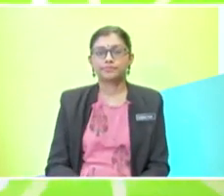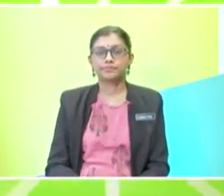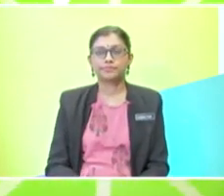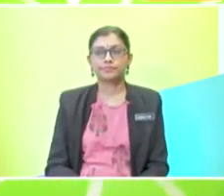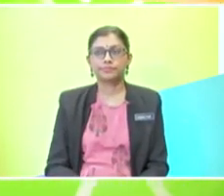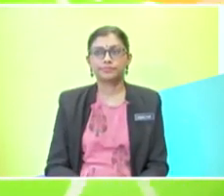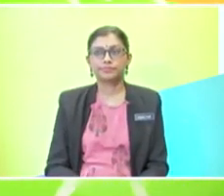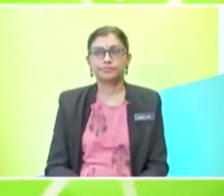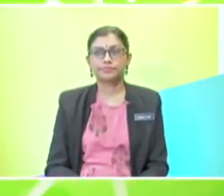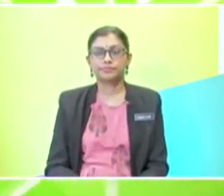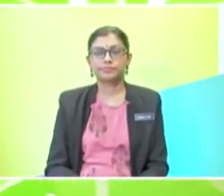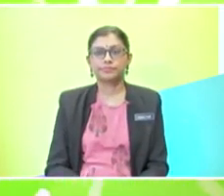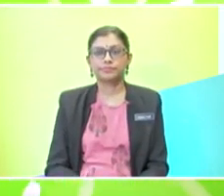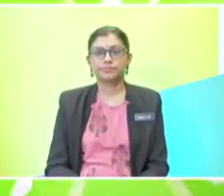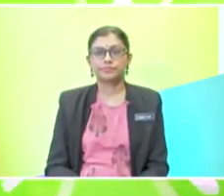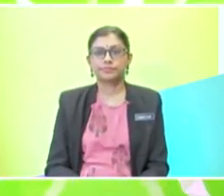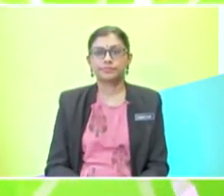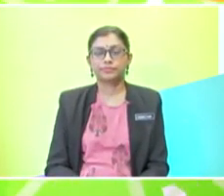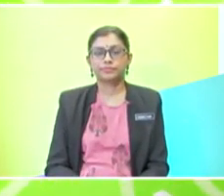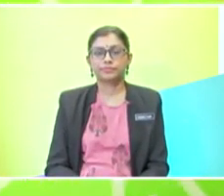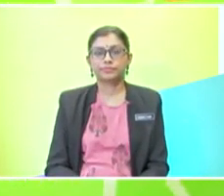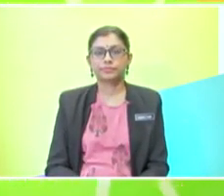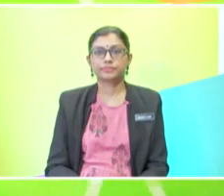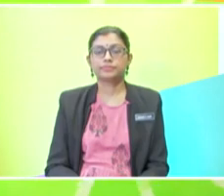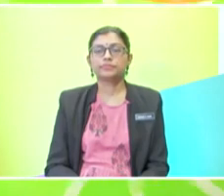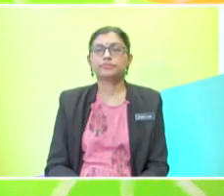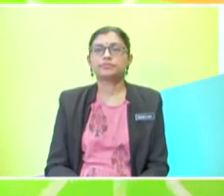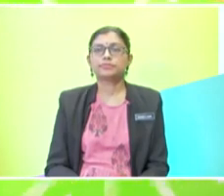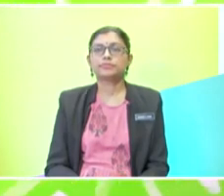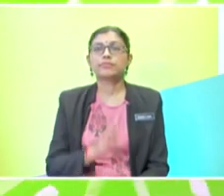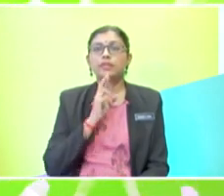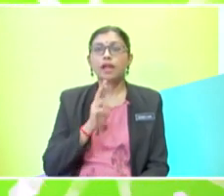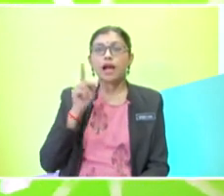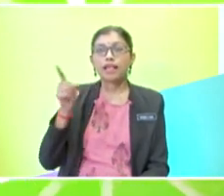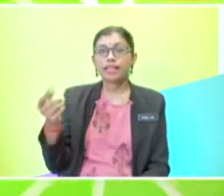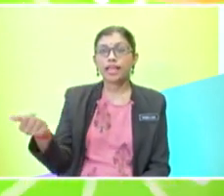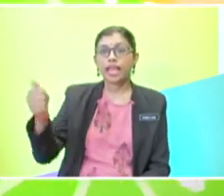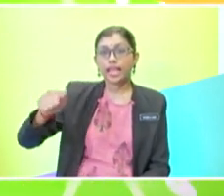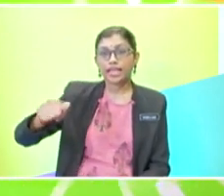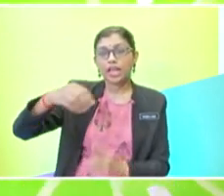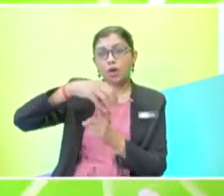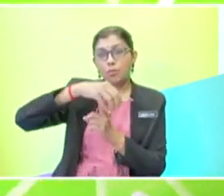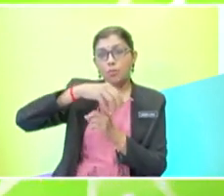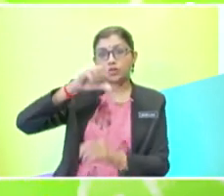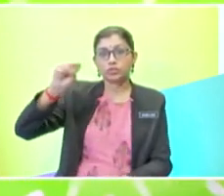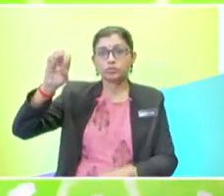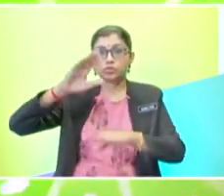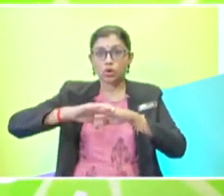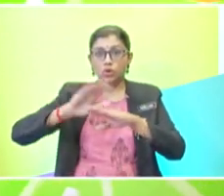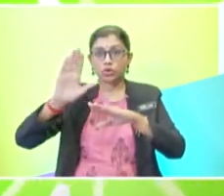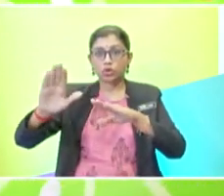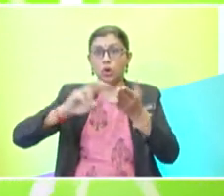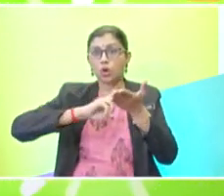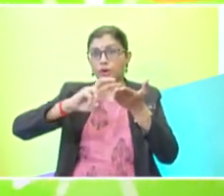are. Okay, good, well done. And Aisha, are there any mushrooms on your pizza?